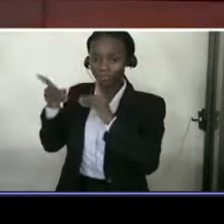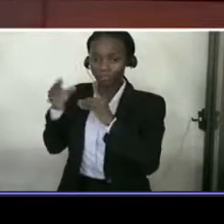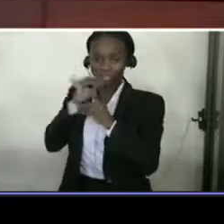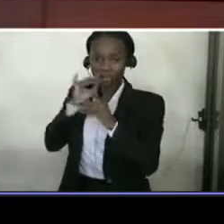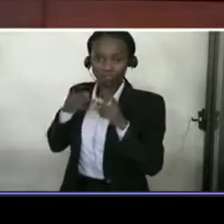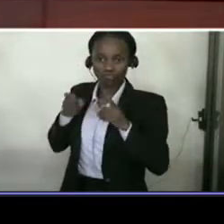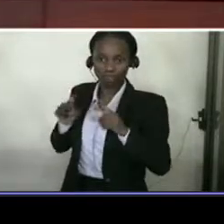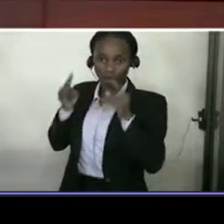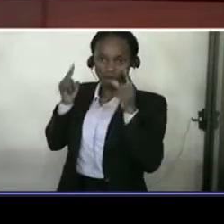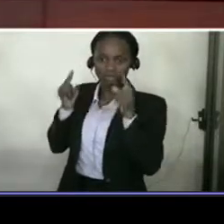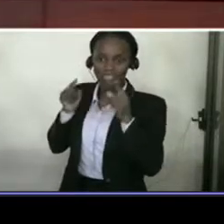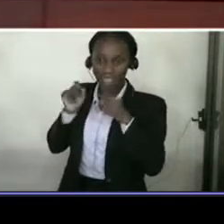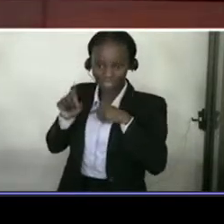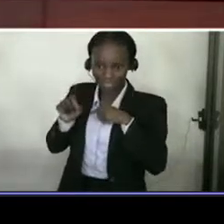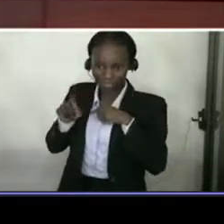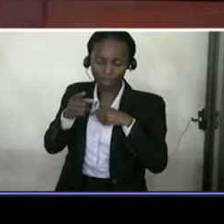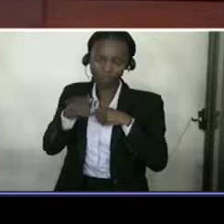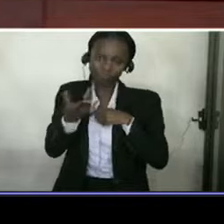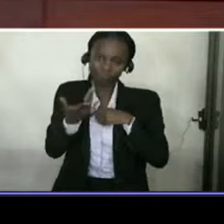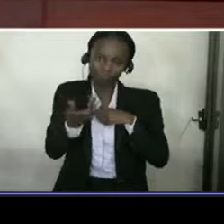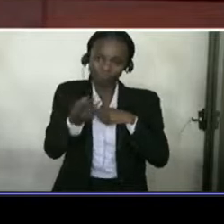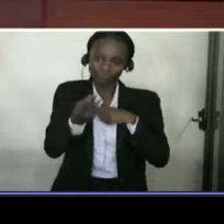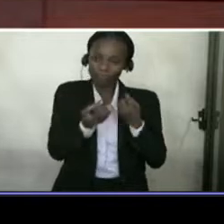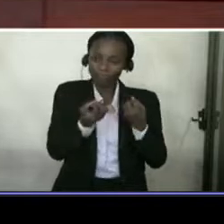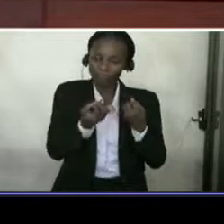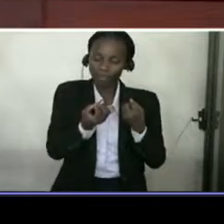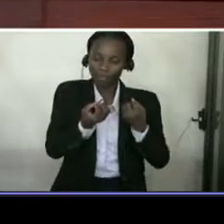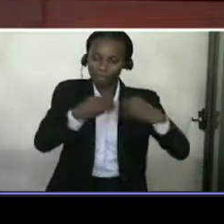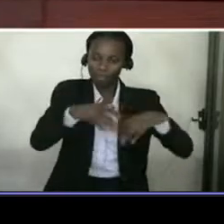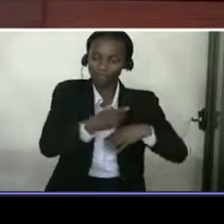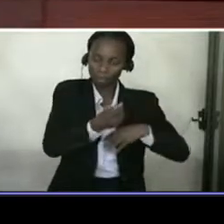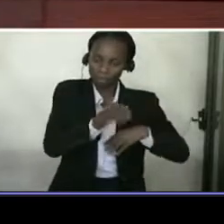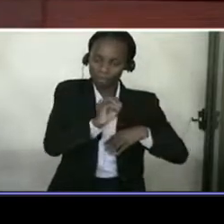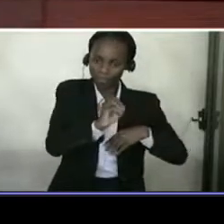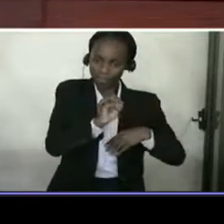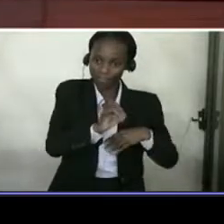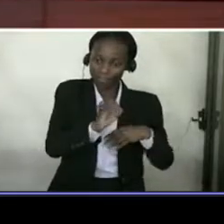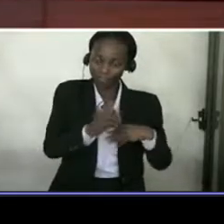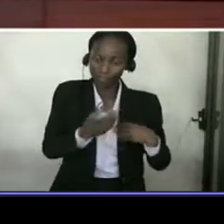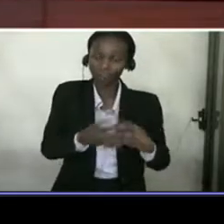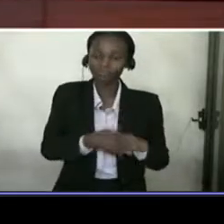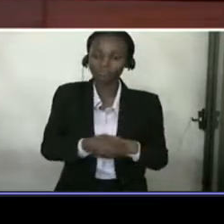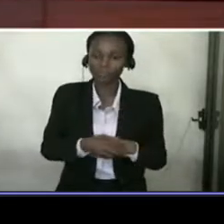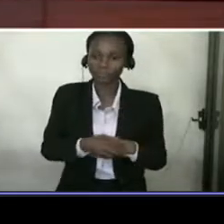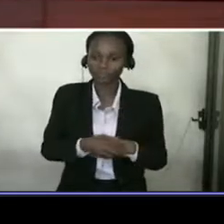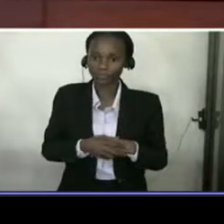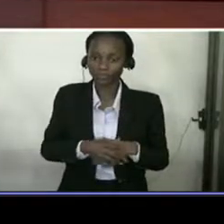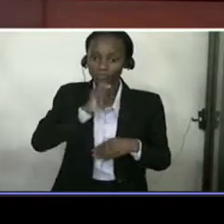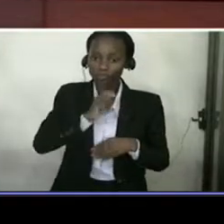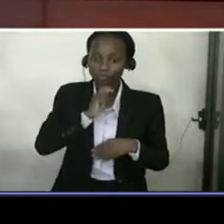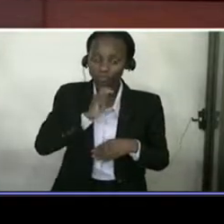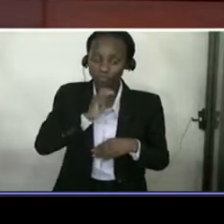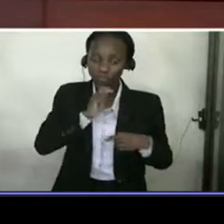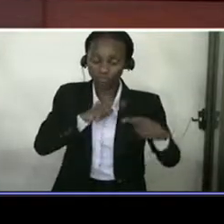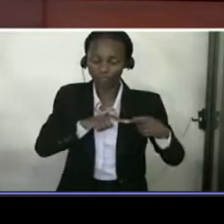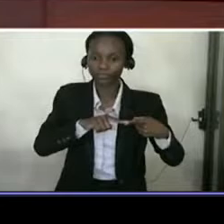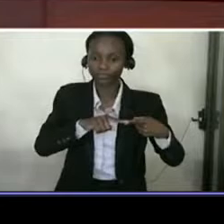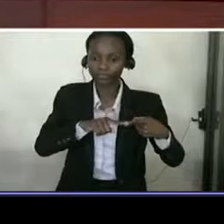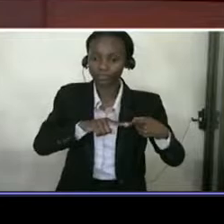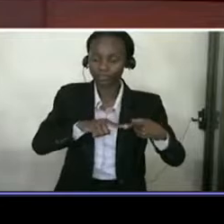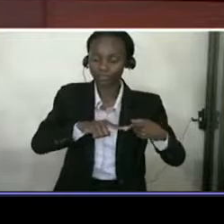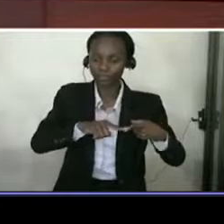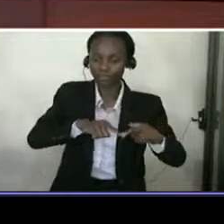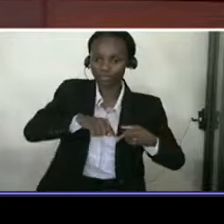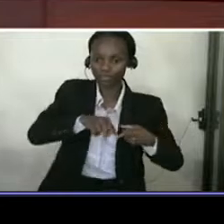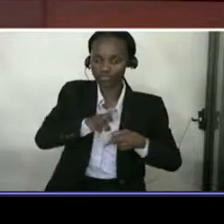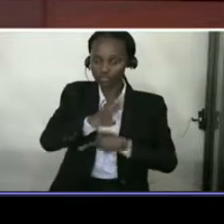that the efforts of the department to recover previous years fruitless and wasteful expenditures, including the recovery of 310,000